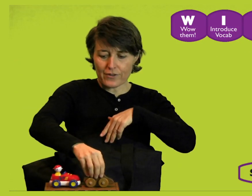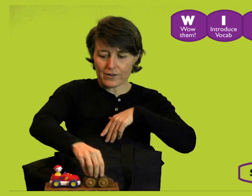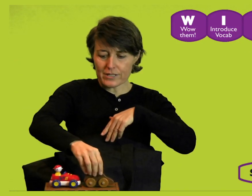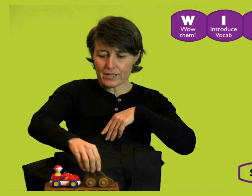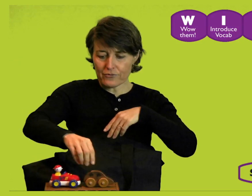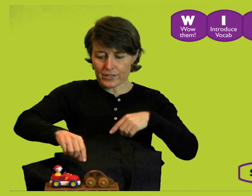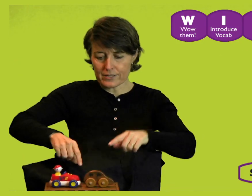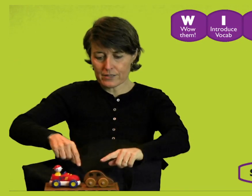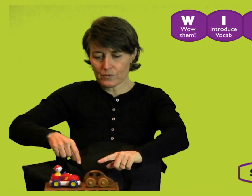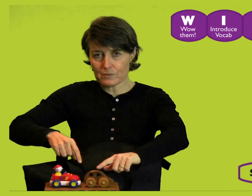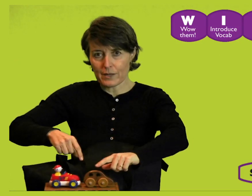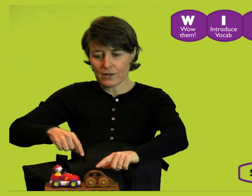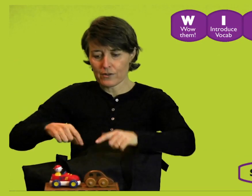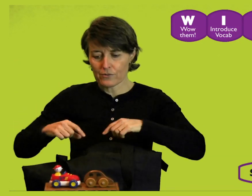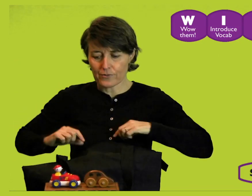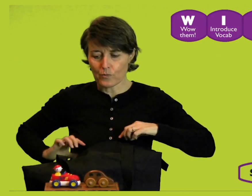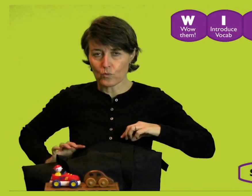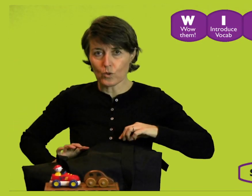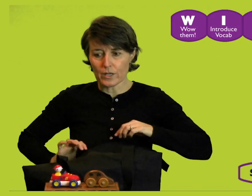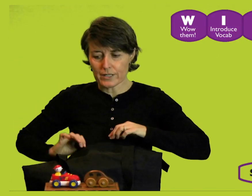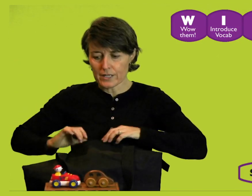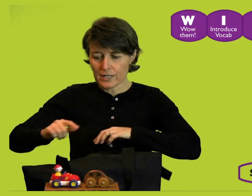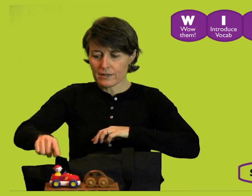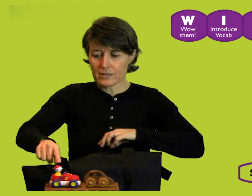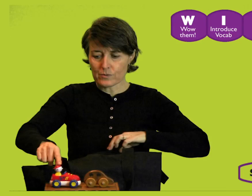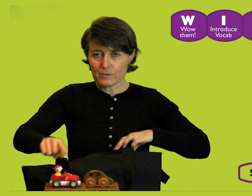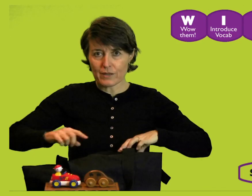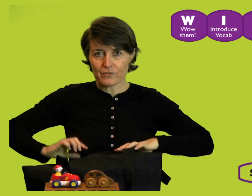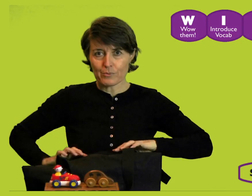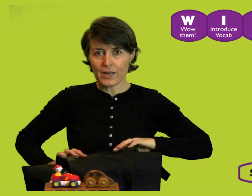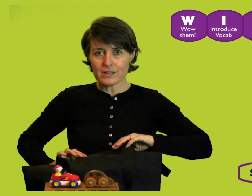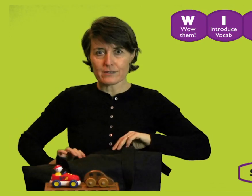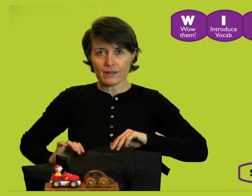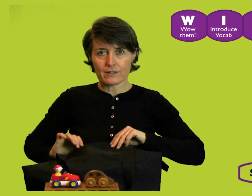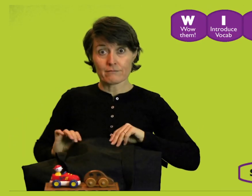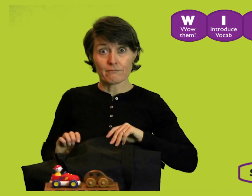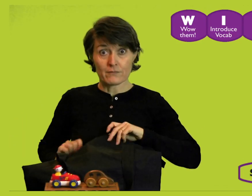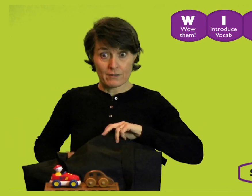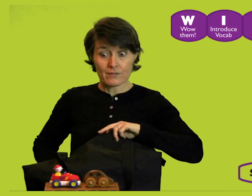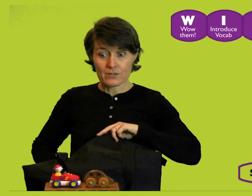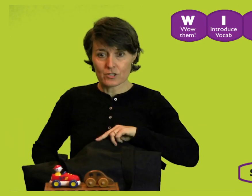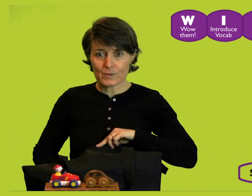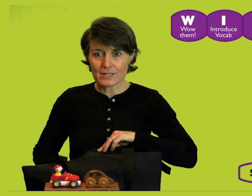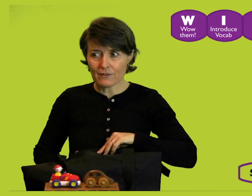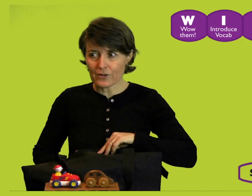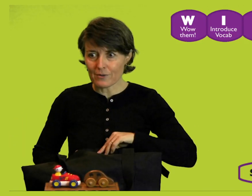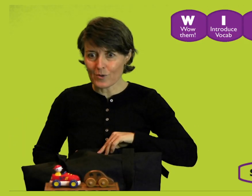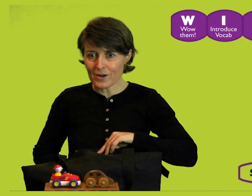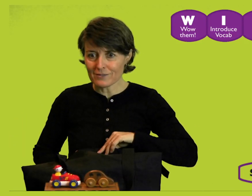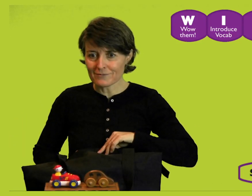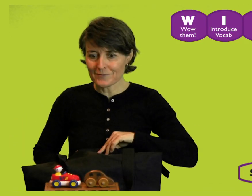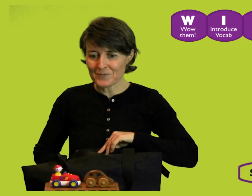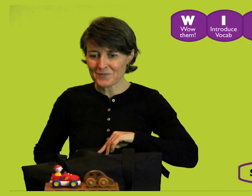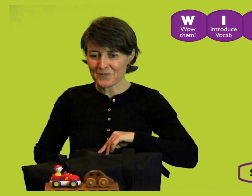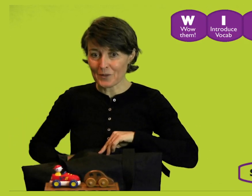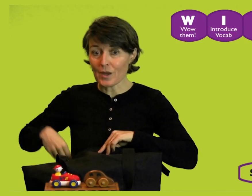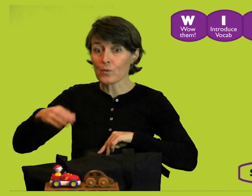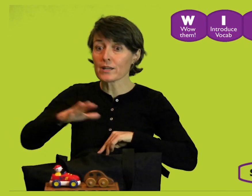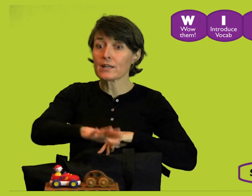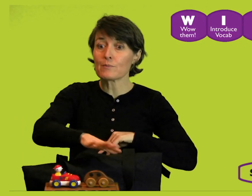That one's very different. This one's made from wood. This one's made from plastic. Shall we see if there are more?